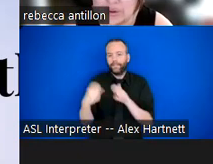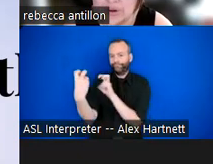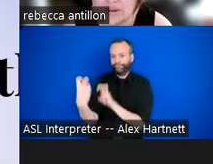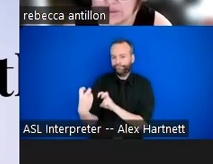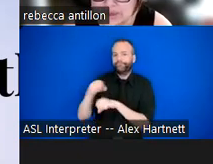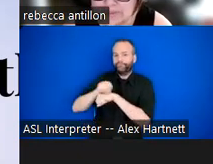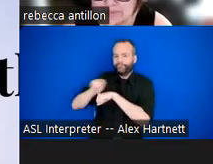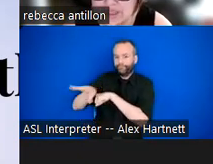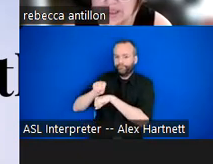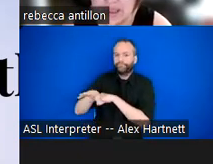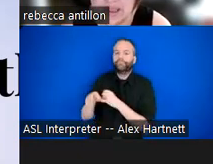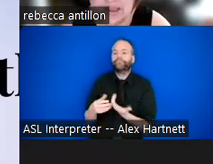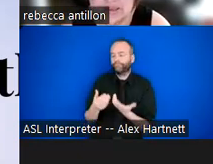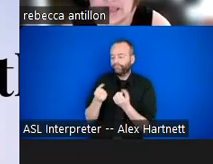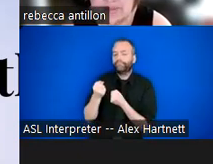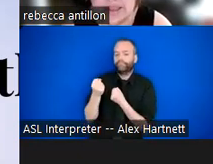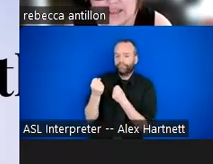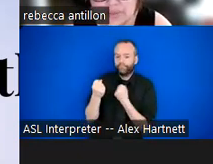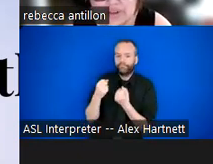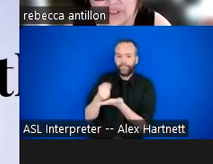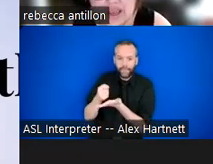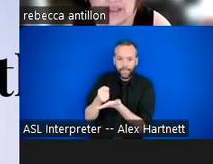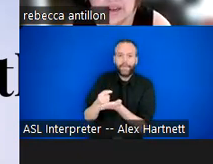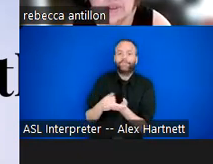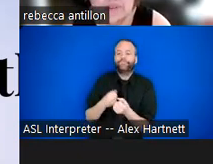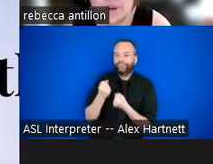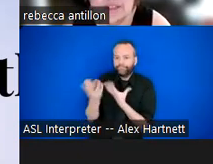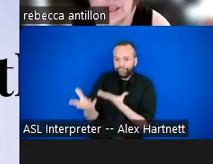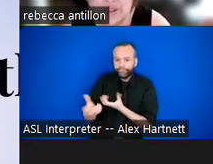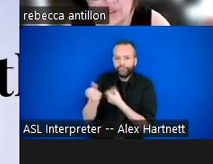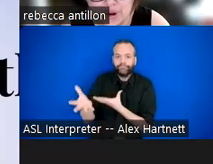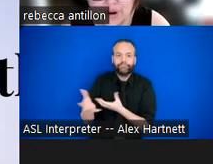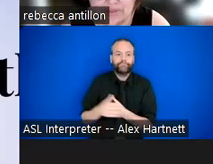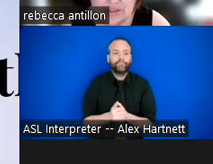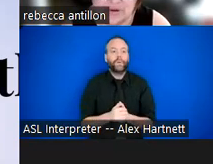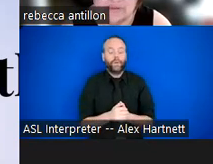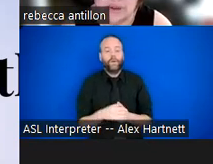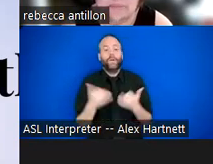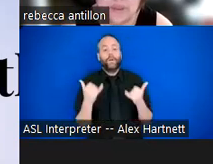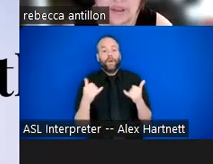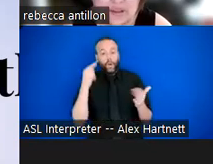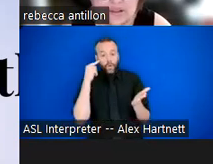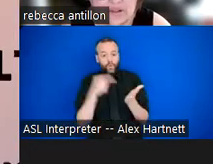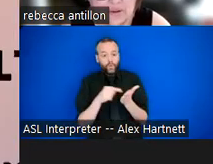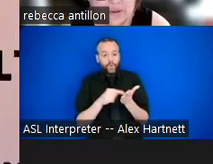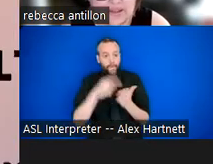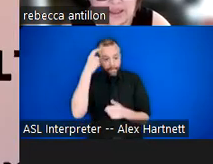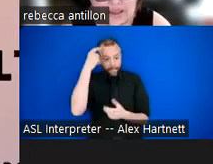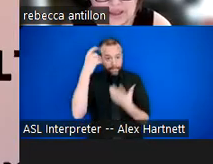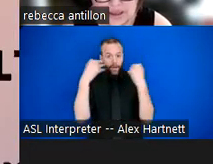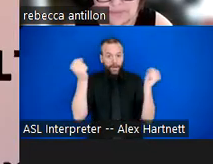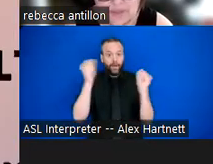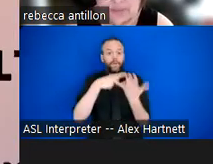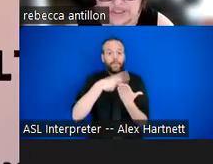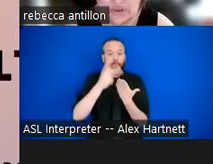QR code on the screen. And I'd like to briefly highlight a few of their mental health programs that they're offering. So as